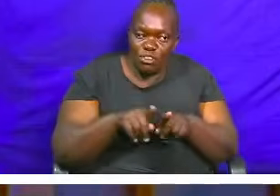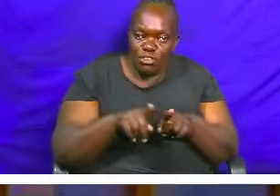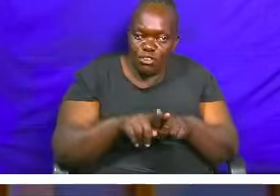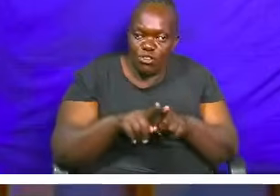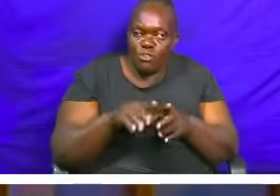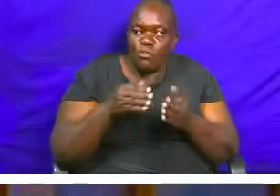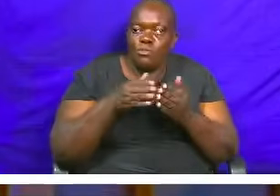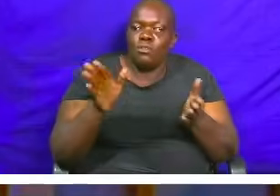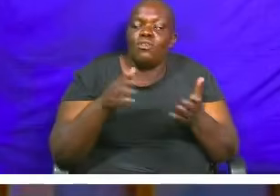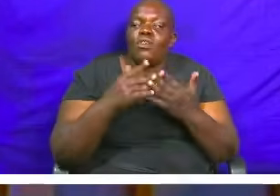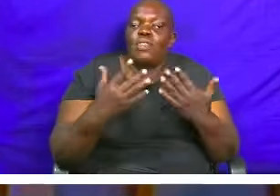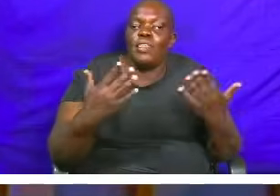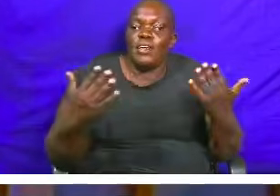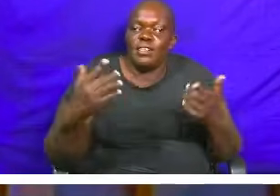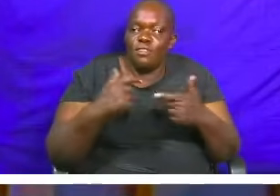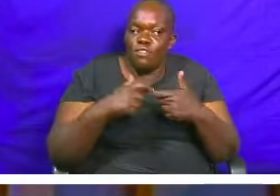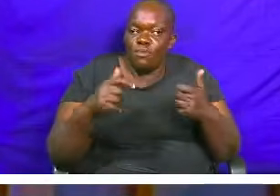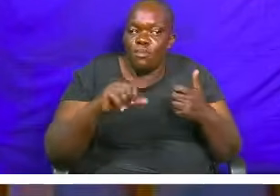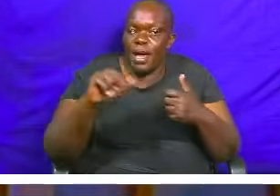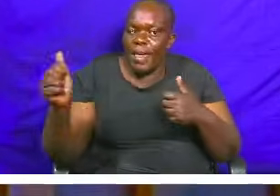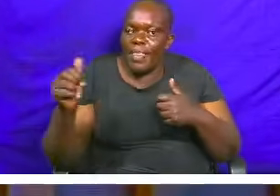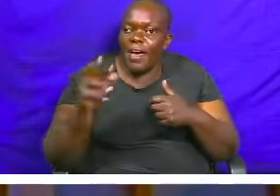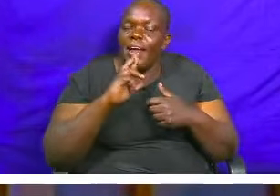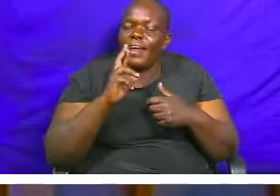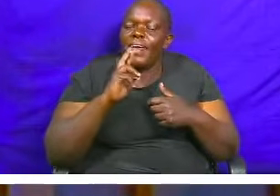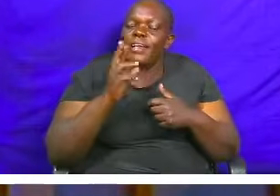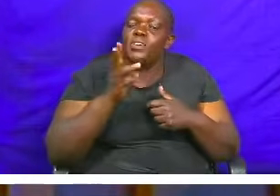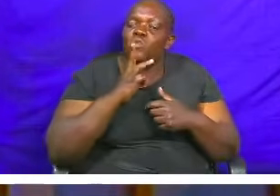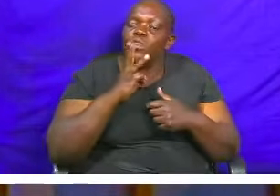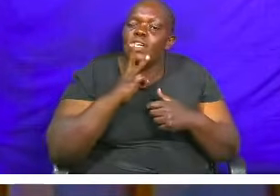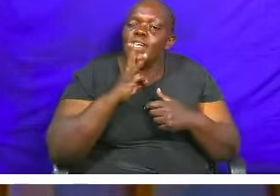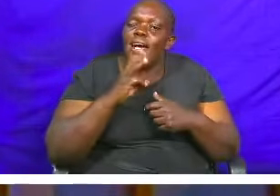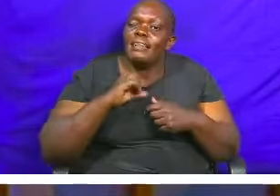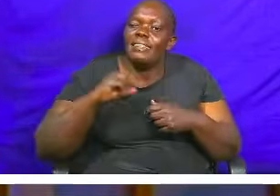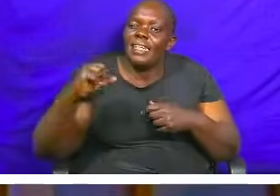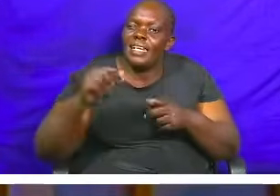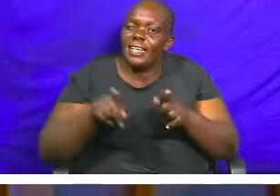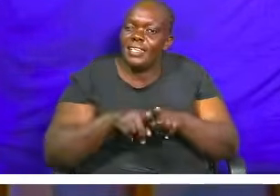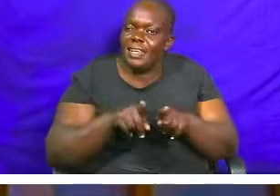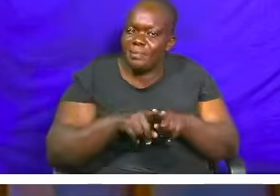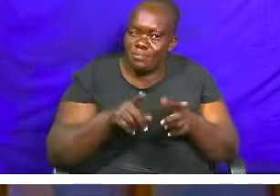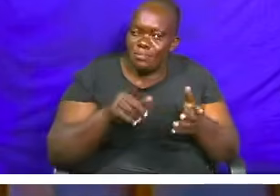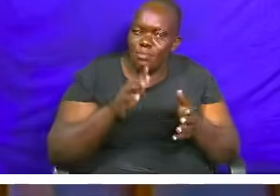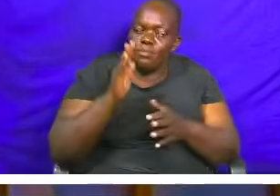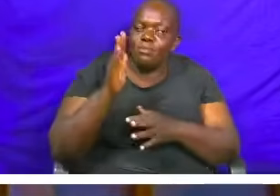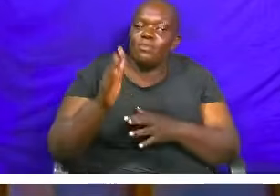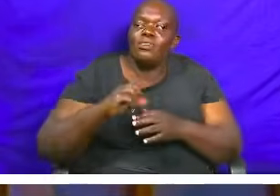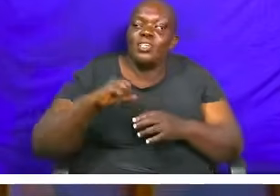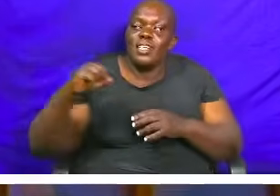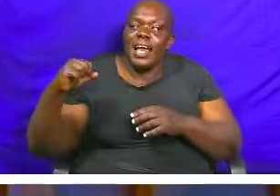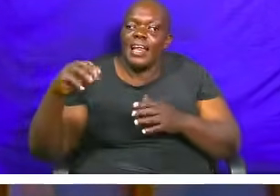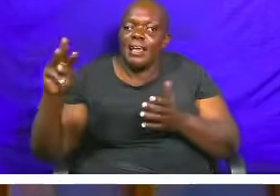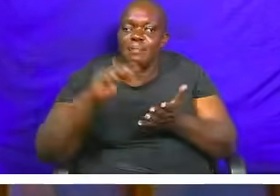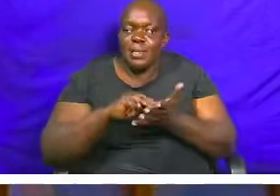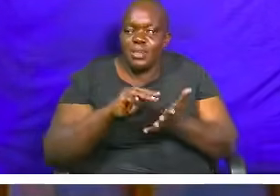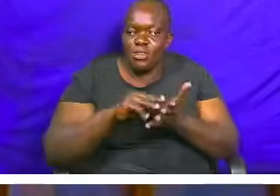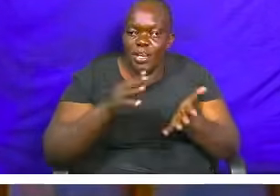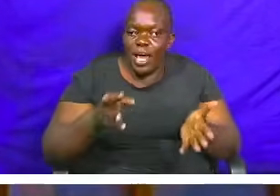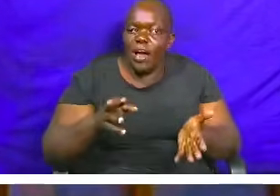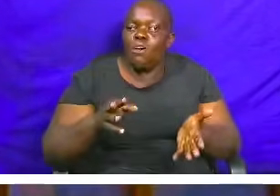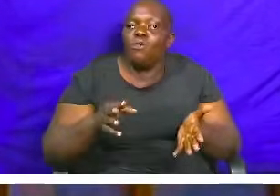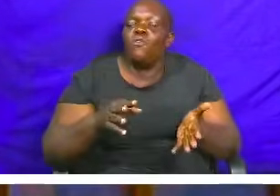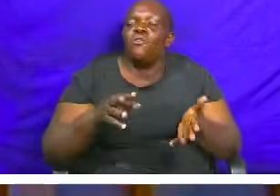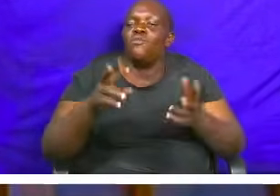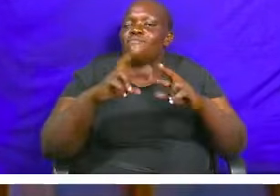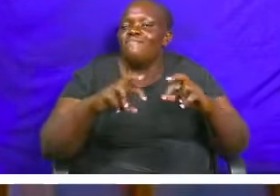more products from the Red Sea side. Instead of loading products on the Strait of Hormuz side in the Middle East, now they're exploiting the